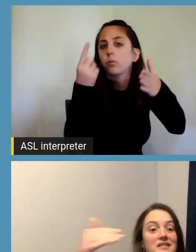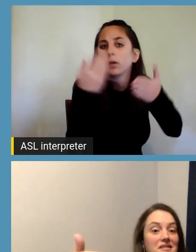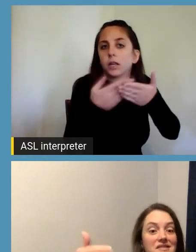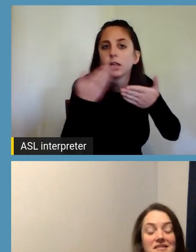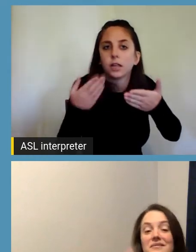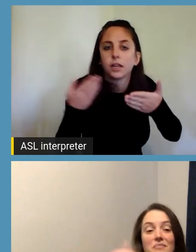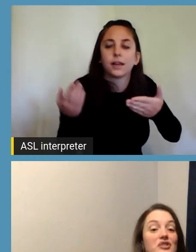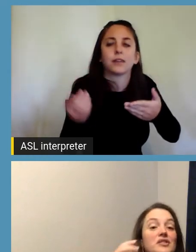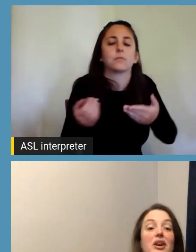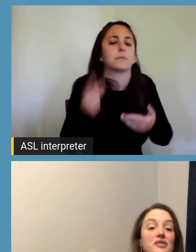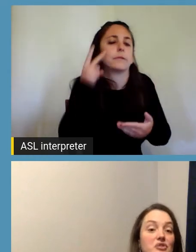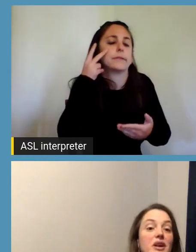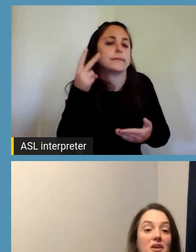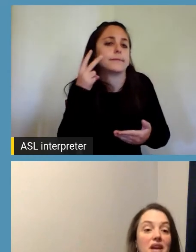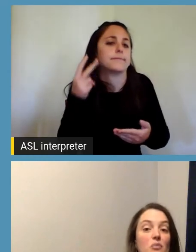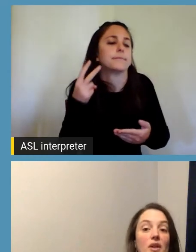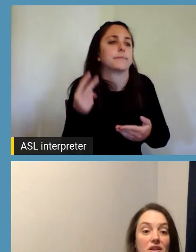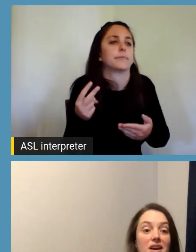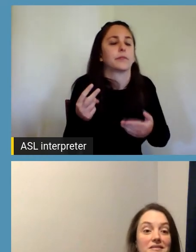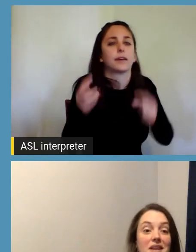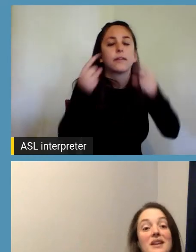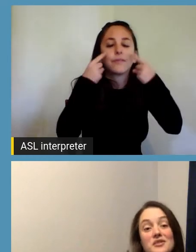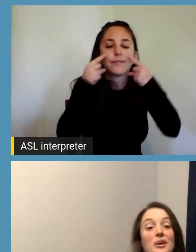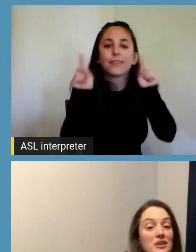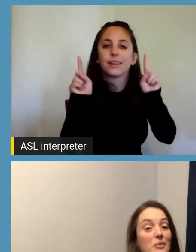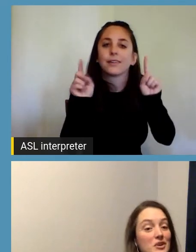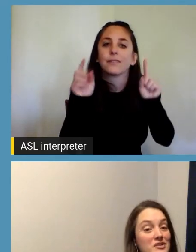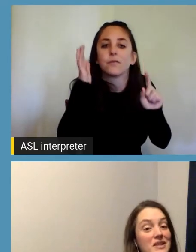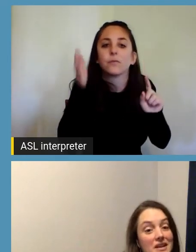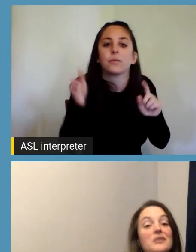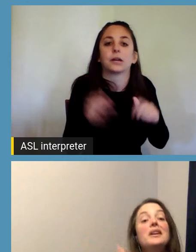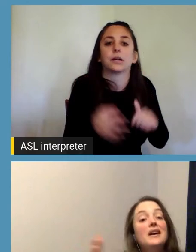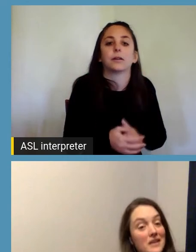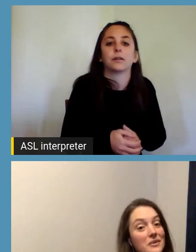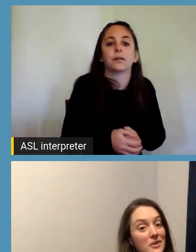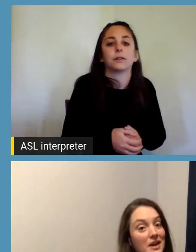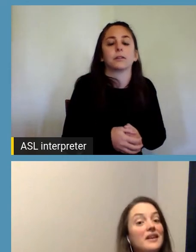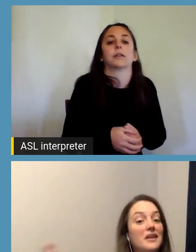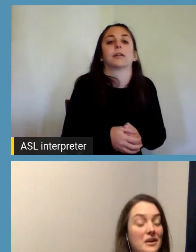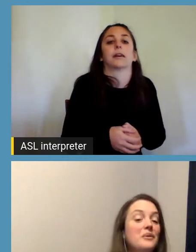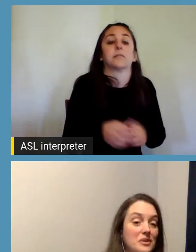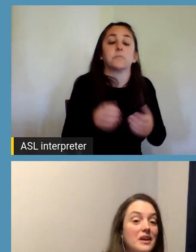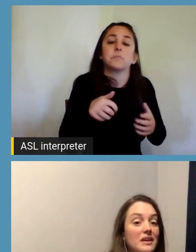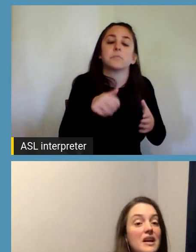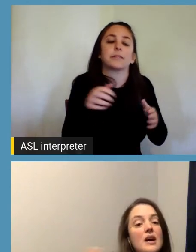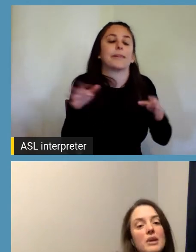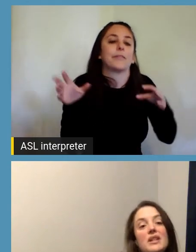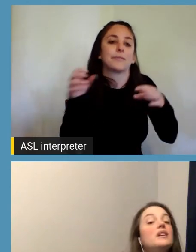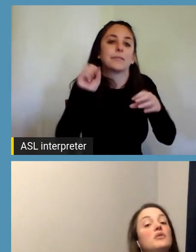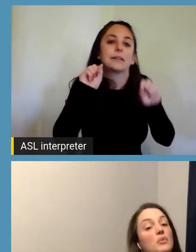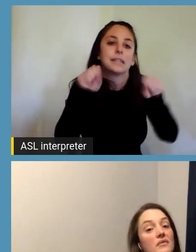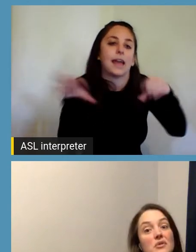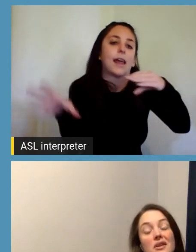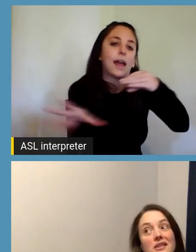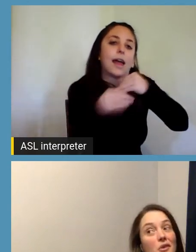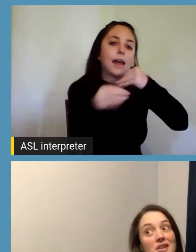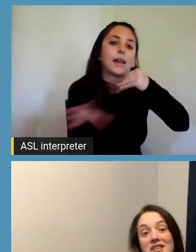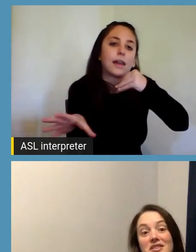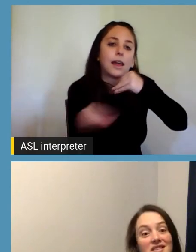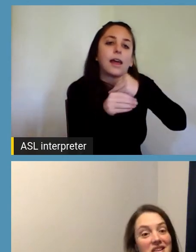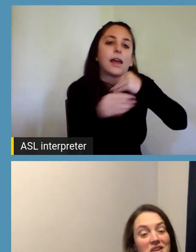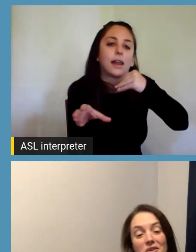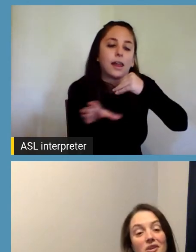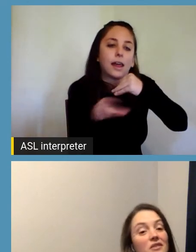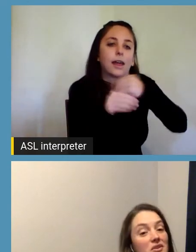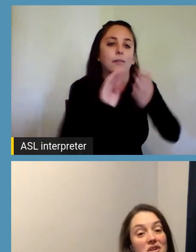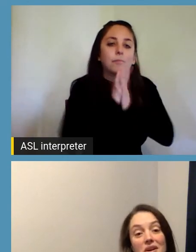see successes by just concentrating on that one thing. And then as you get more used to that, you can add another thing and another thing. But I think if you're an